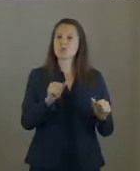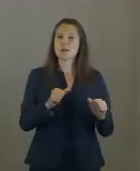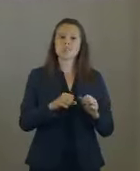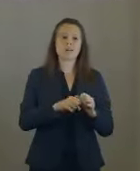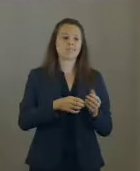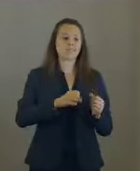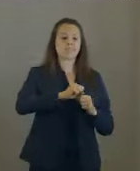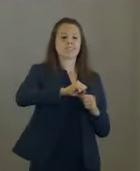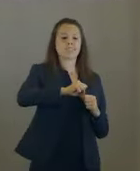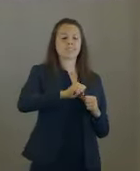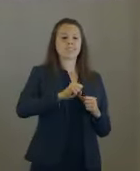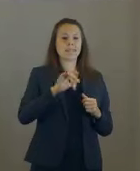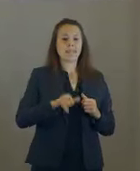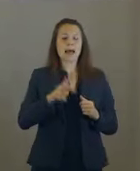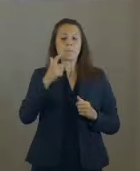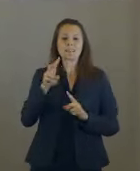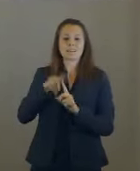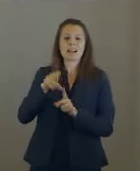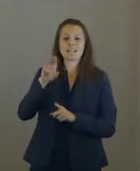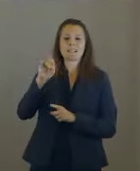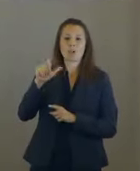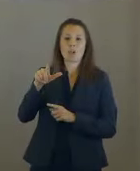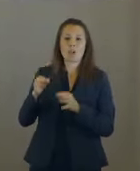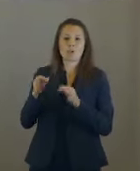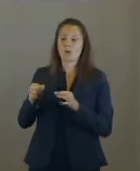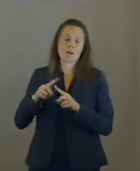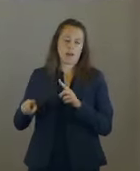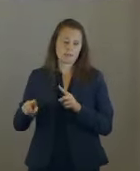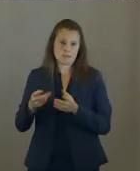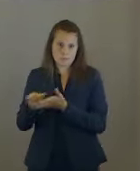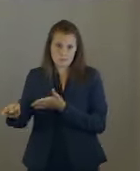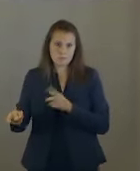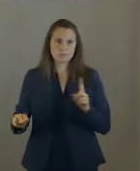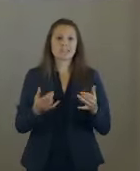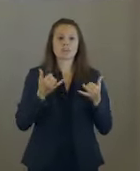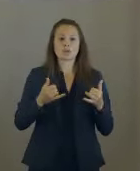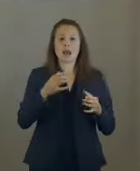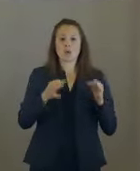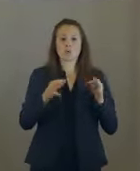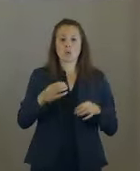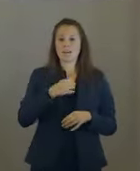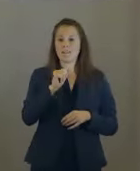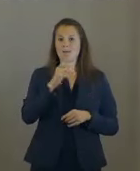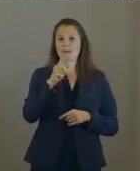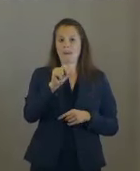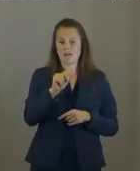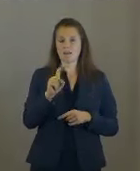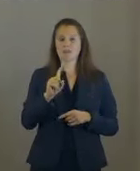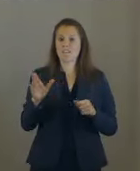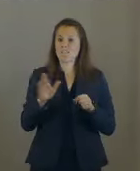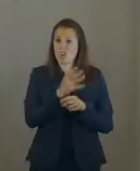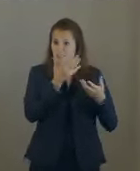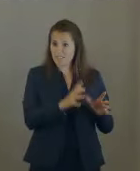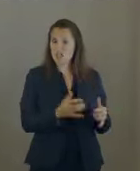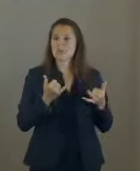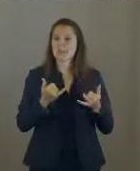the administrative action by filing in civil court. They did not prevail on that. We are now in the Court of Appeals, where it is fully briefed,